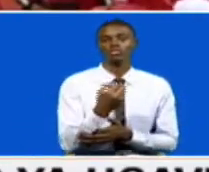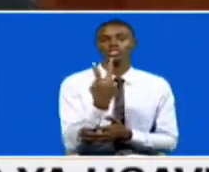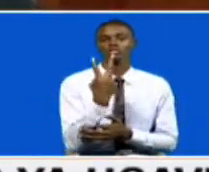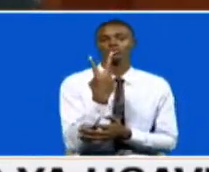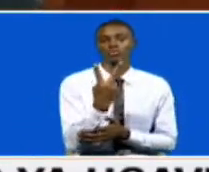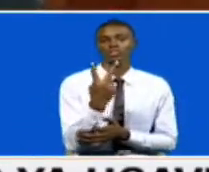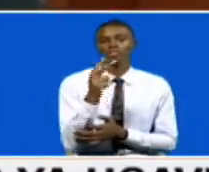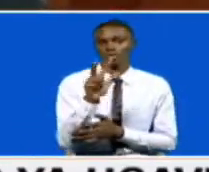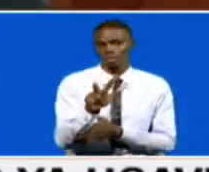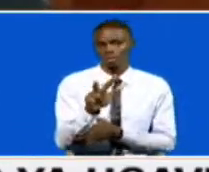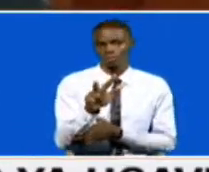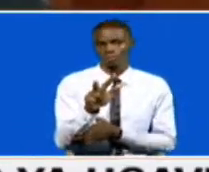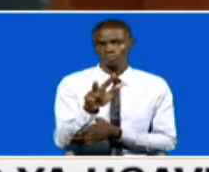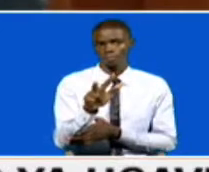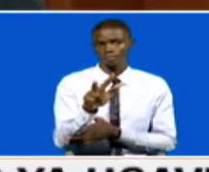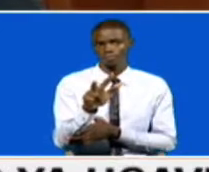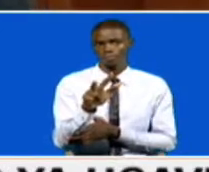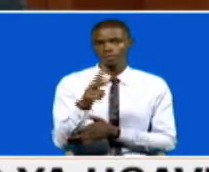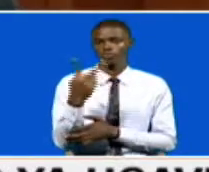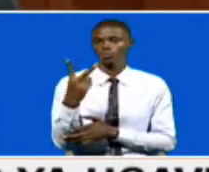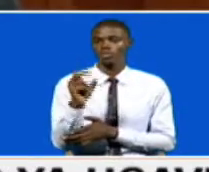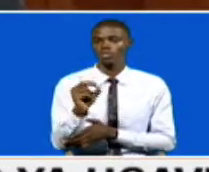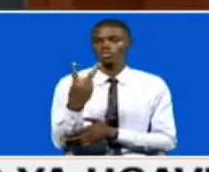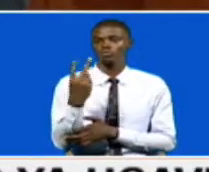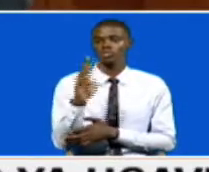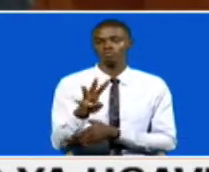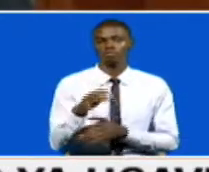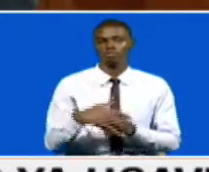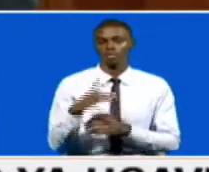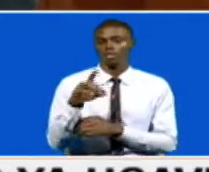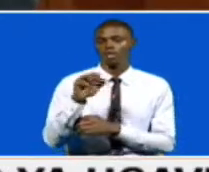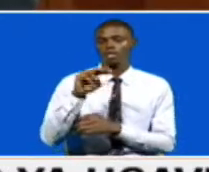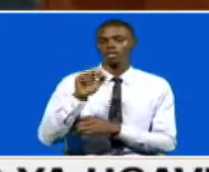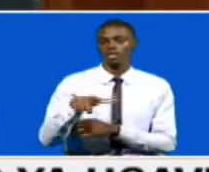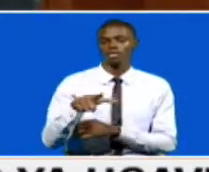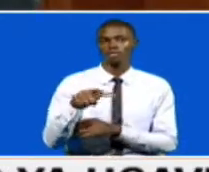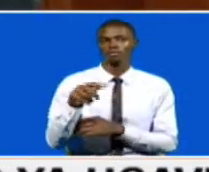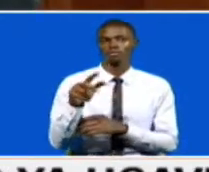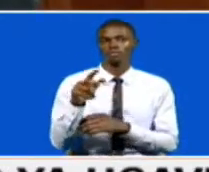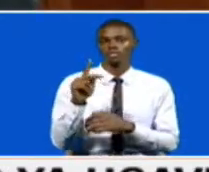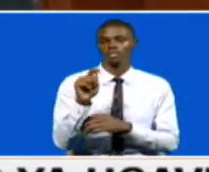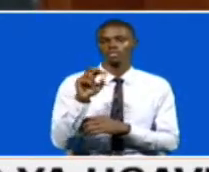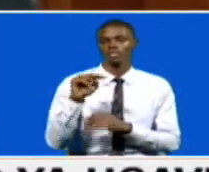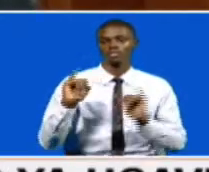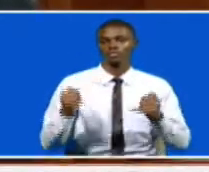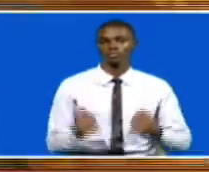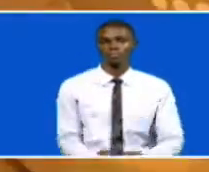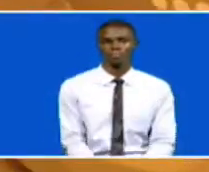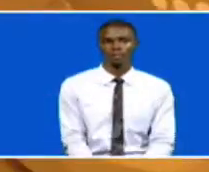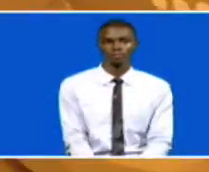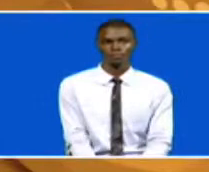2023 mwaka 2024. Daniel Kariuki, KTN News.